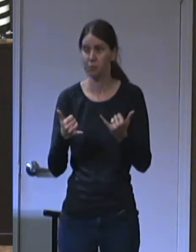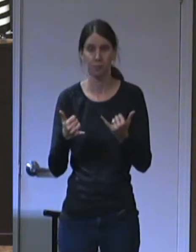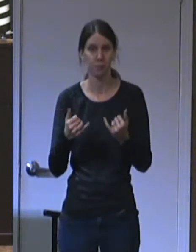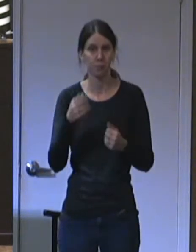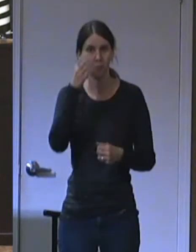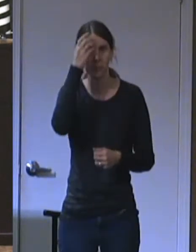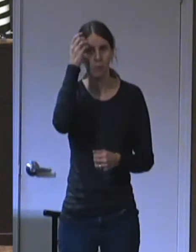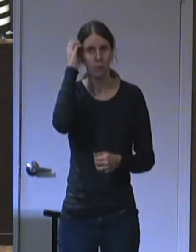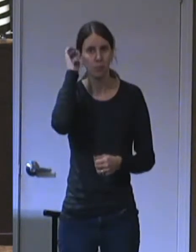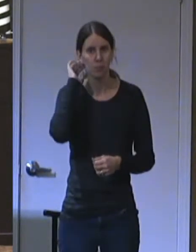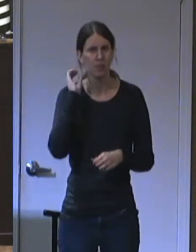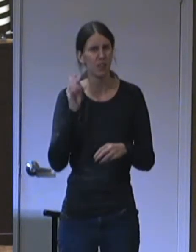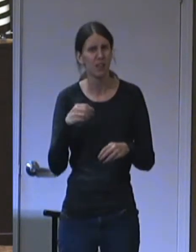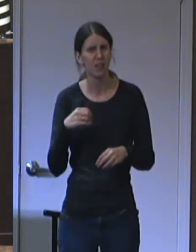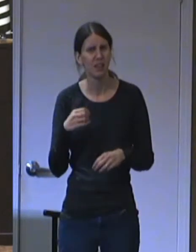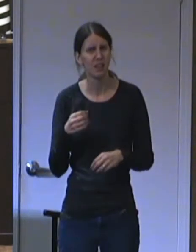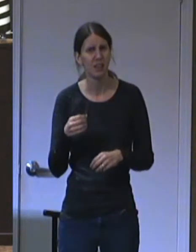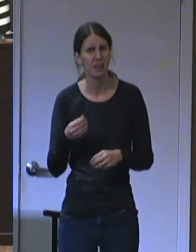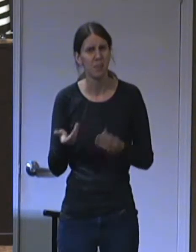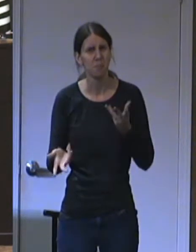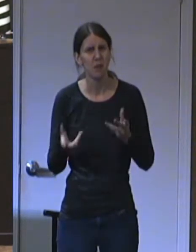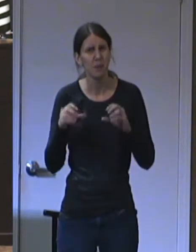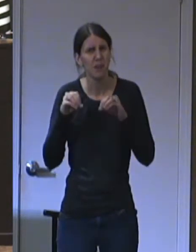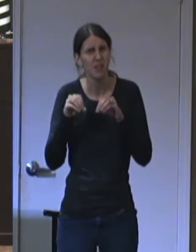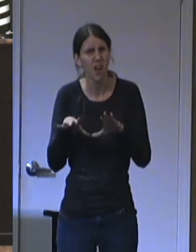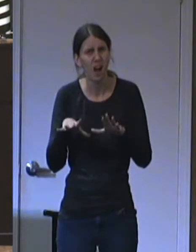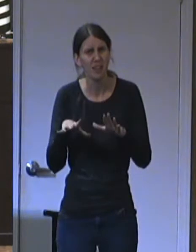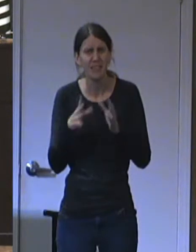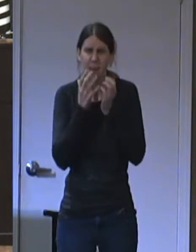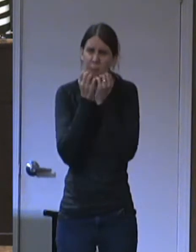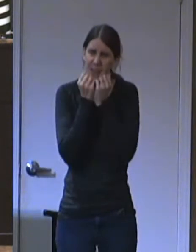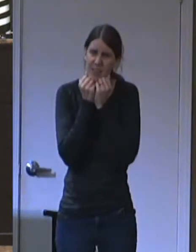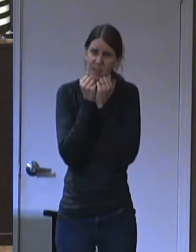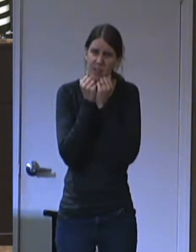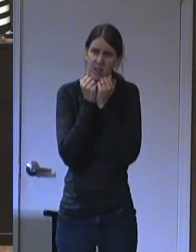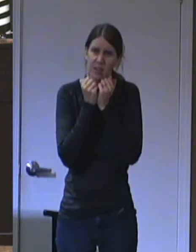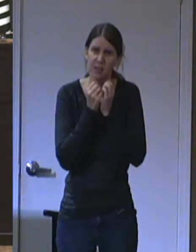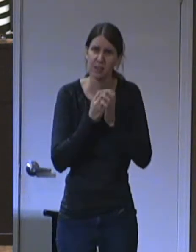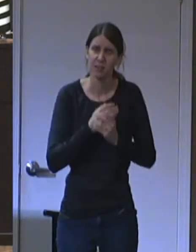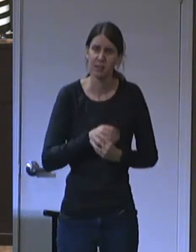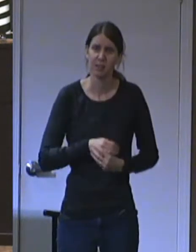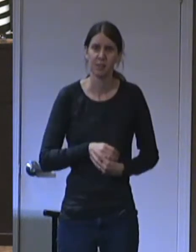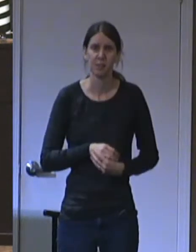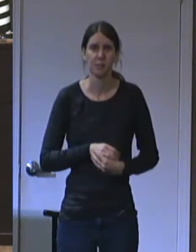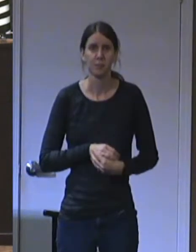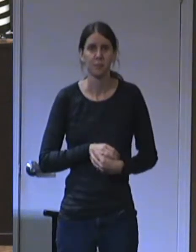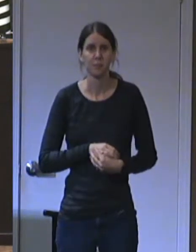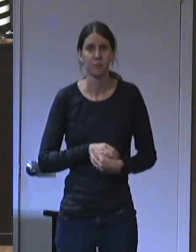have we lost that passion